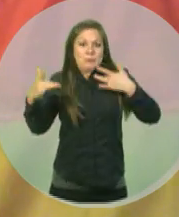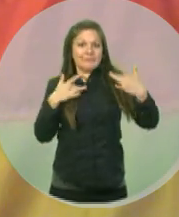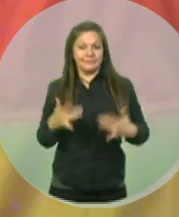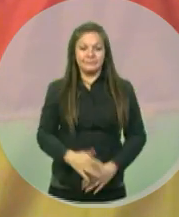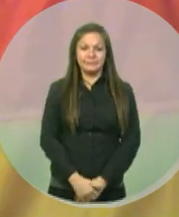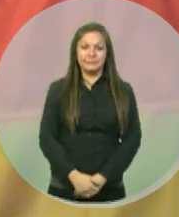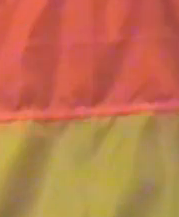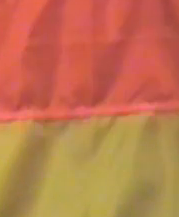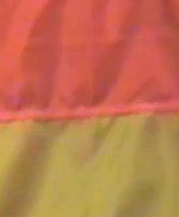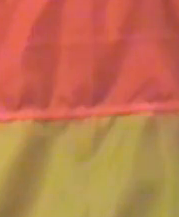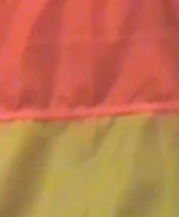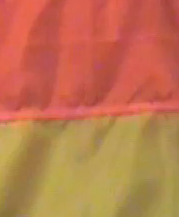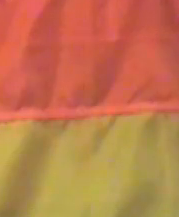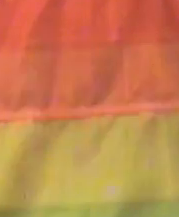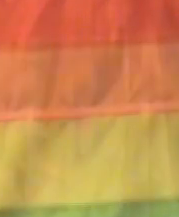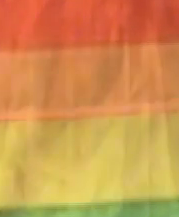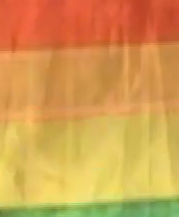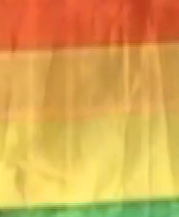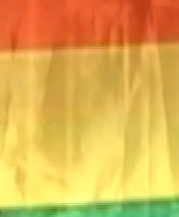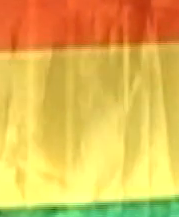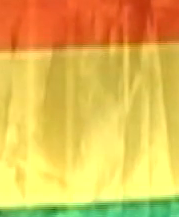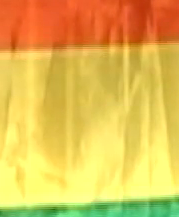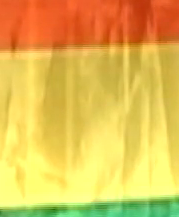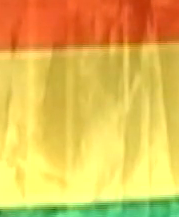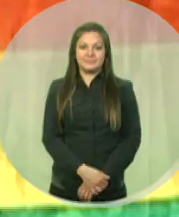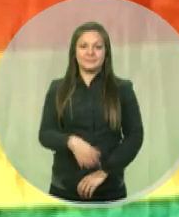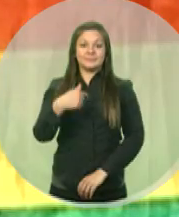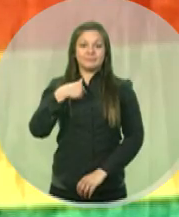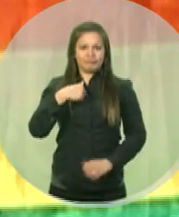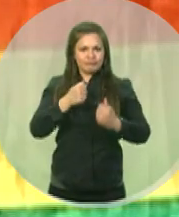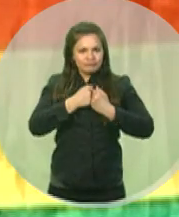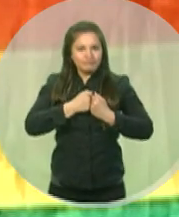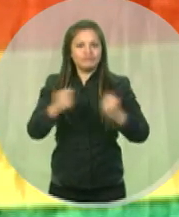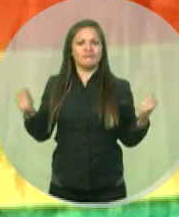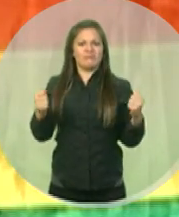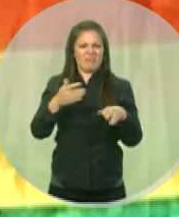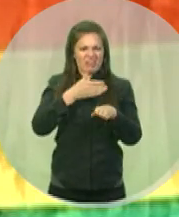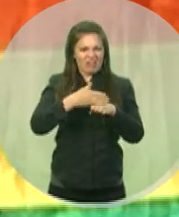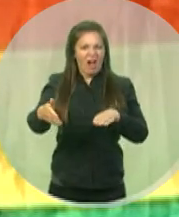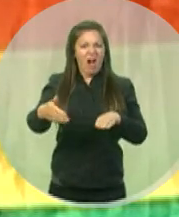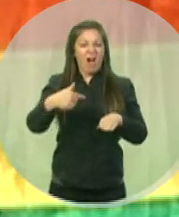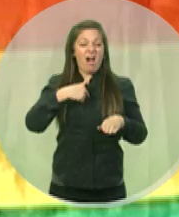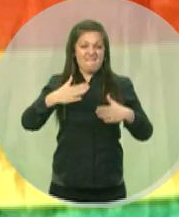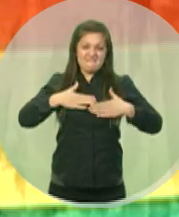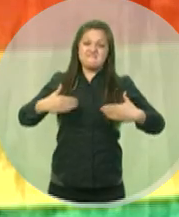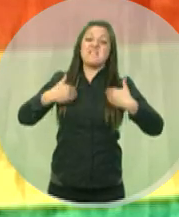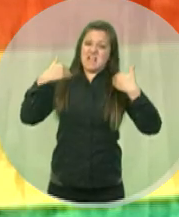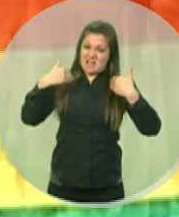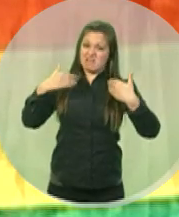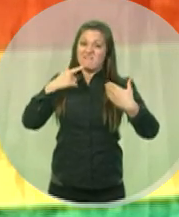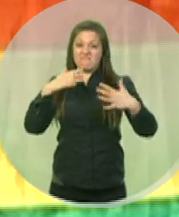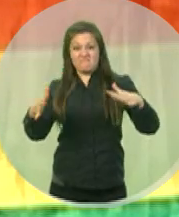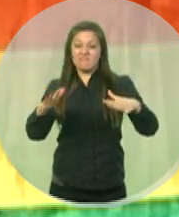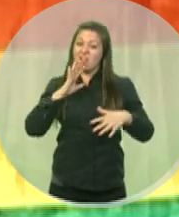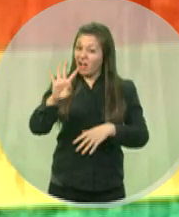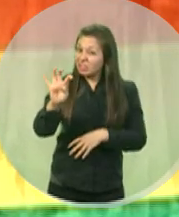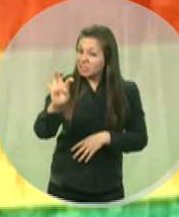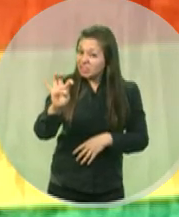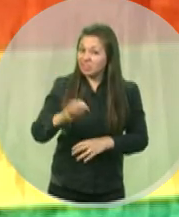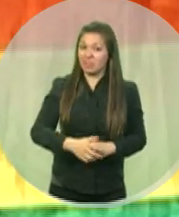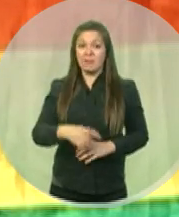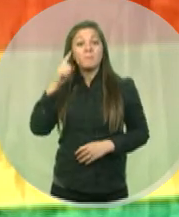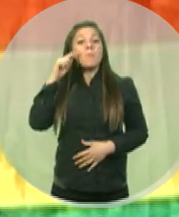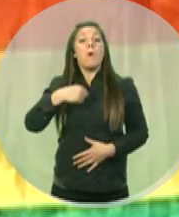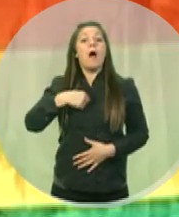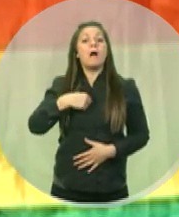an emotional roller coaster, really. But I came out late in life. I was in my 40s. And for me it was like